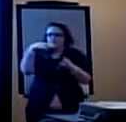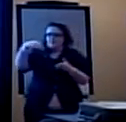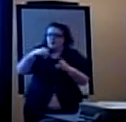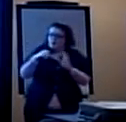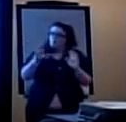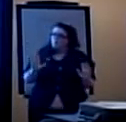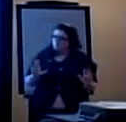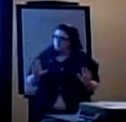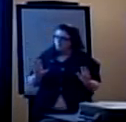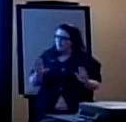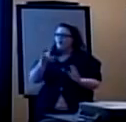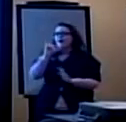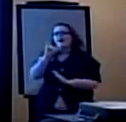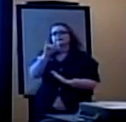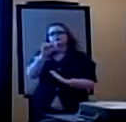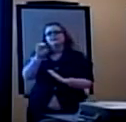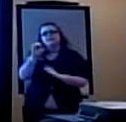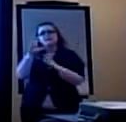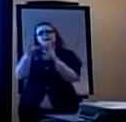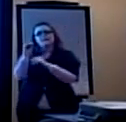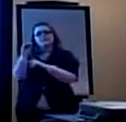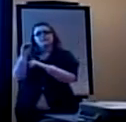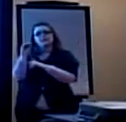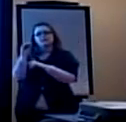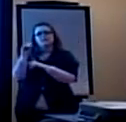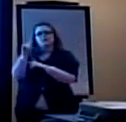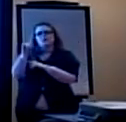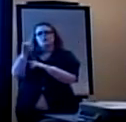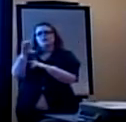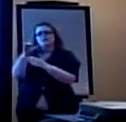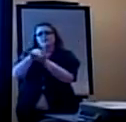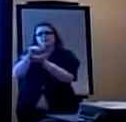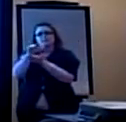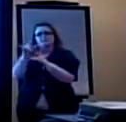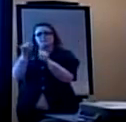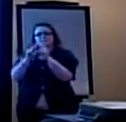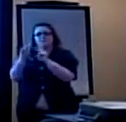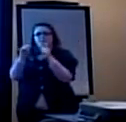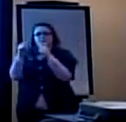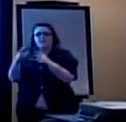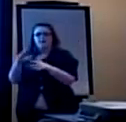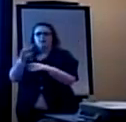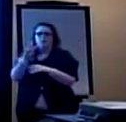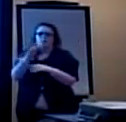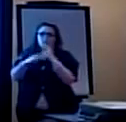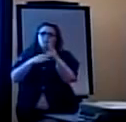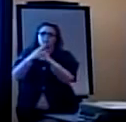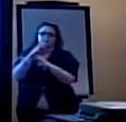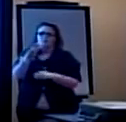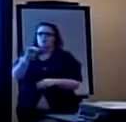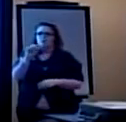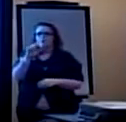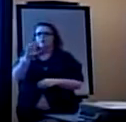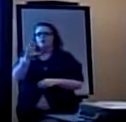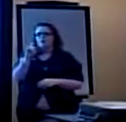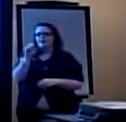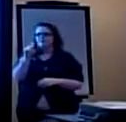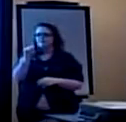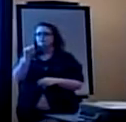a company by the name of IGE that actually has 100,000 gamers that play the game World of Warcraft, get gold and get